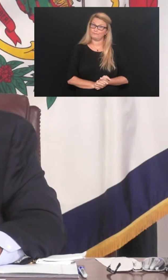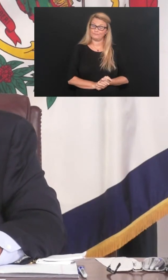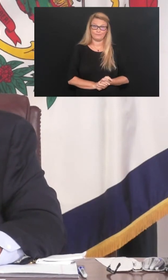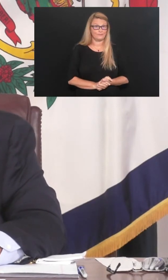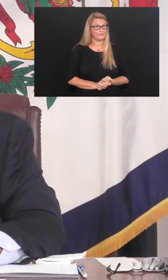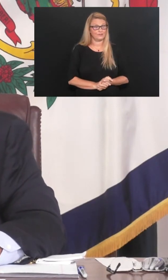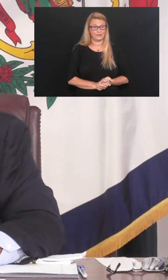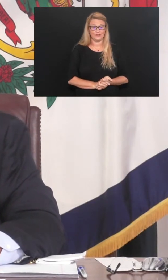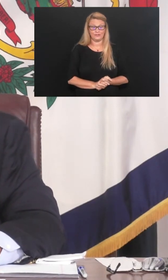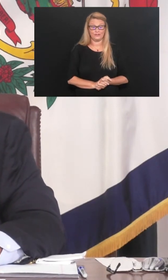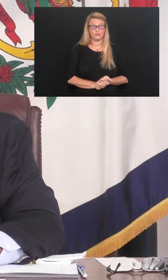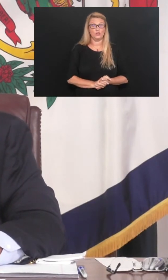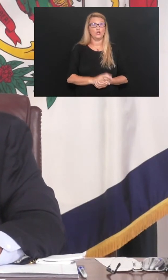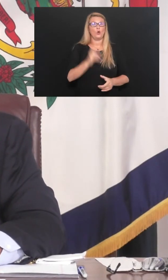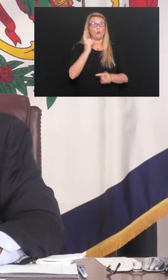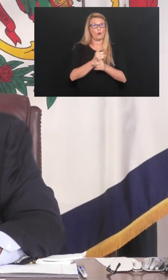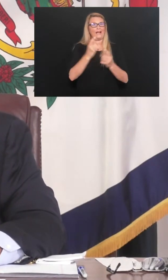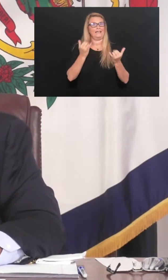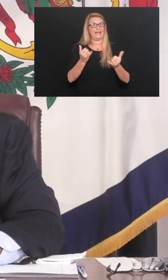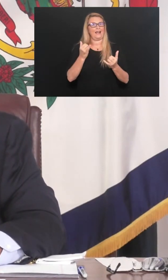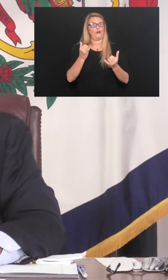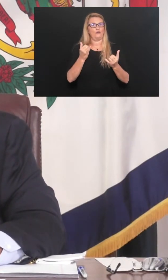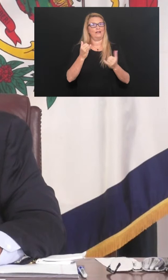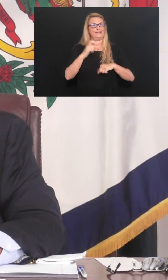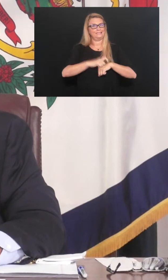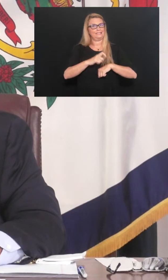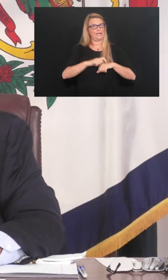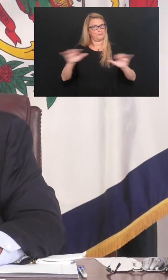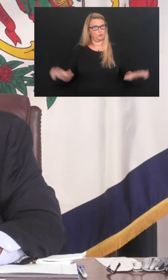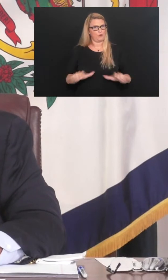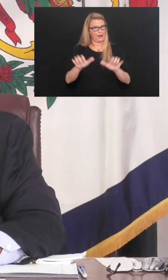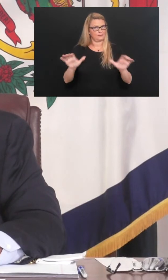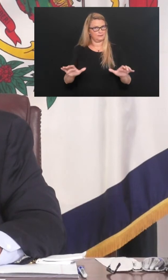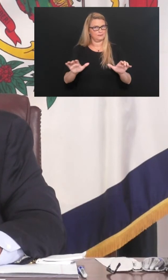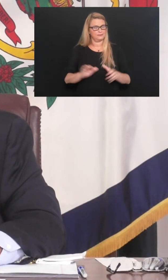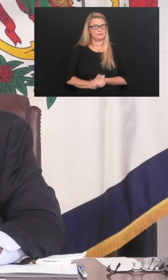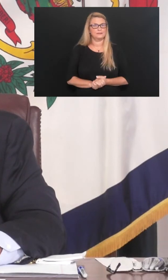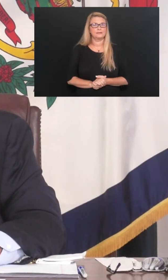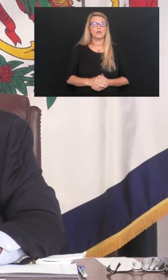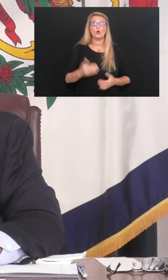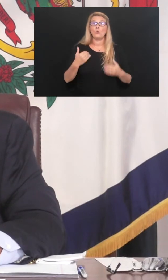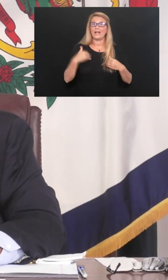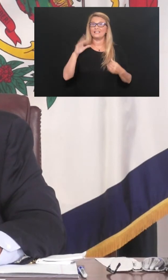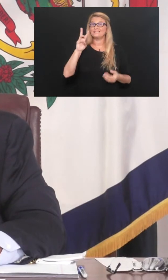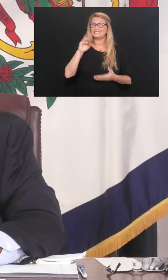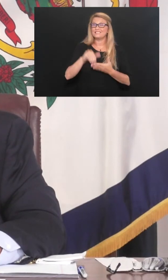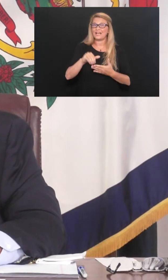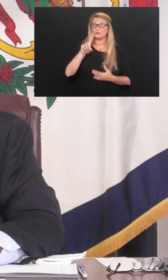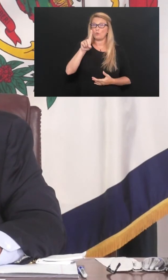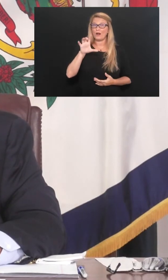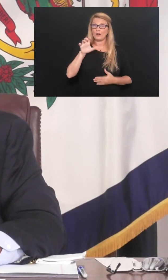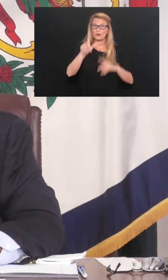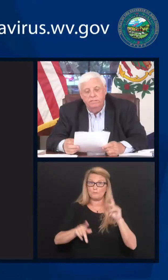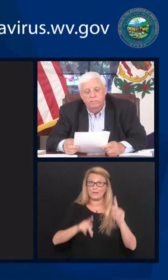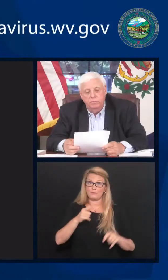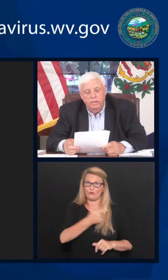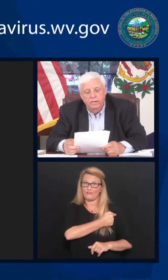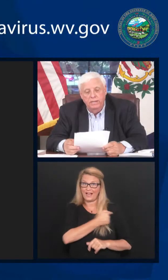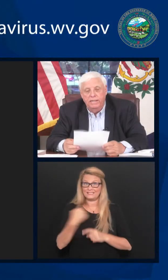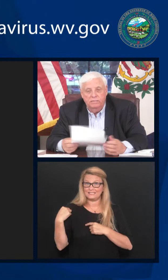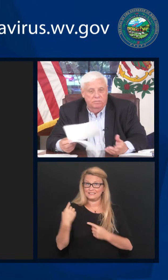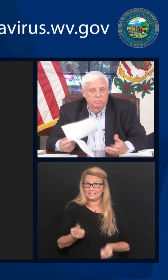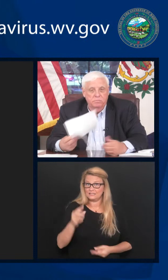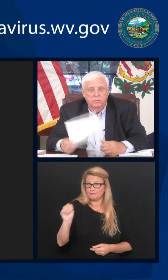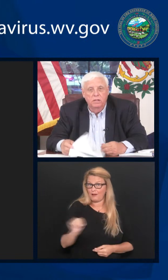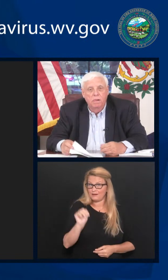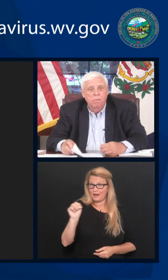time to act is right now. We did get another 6,100 people vaccinated since Monday.